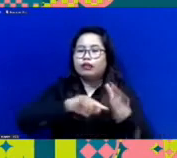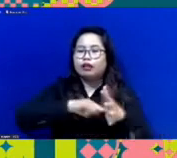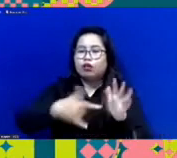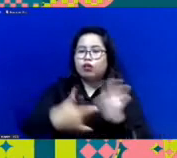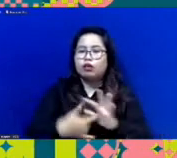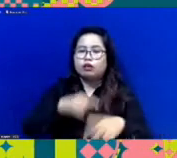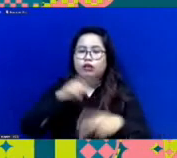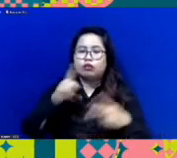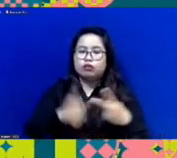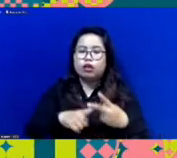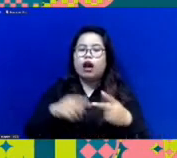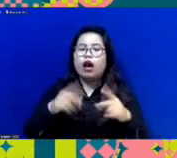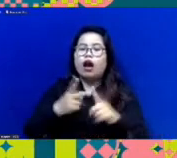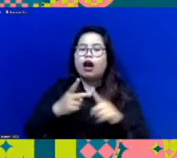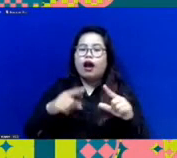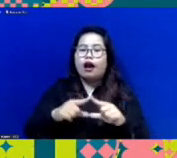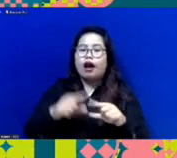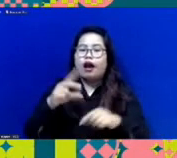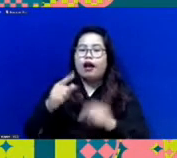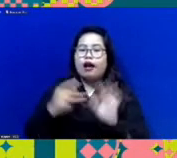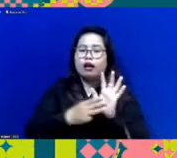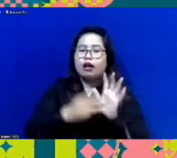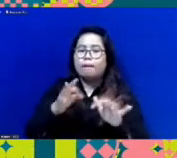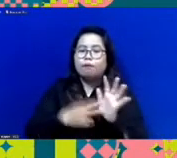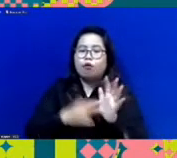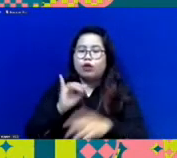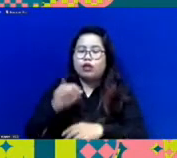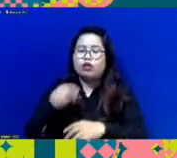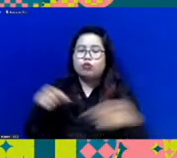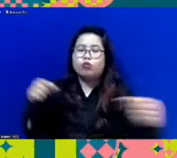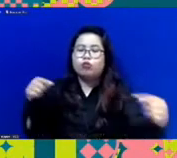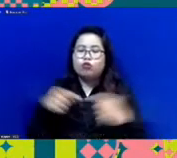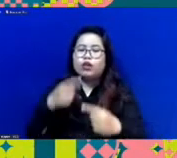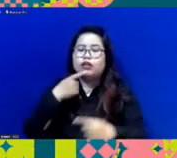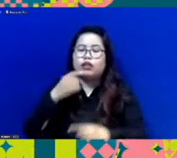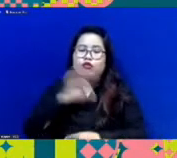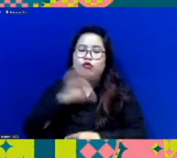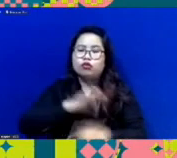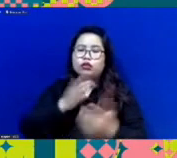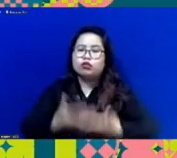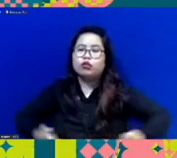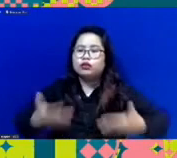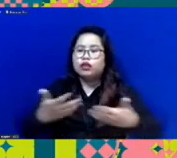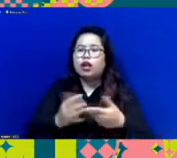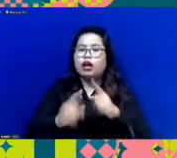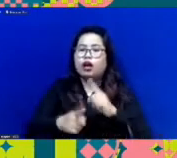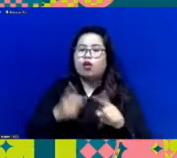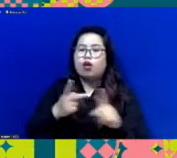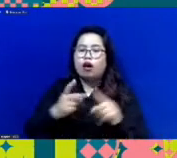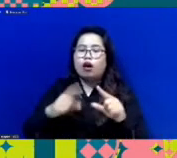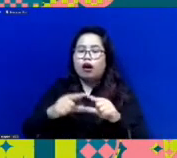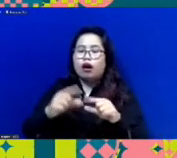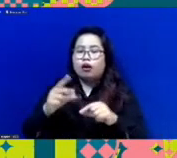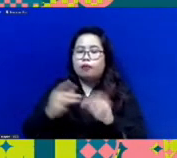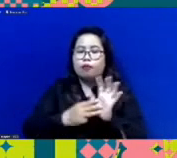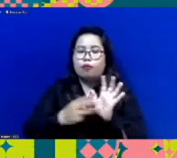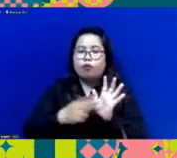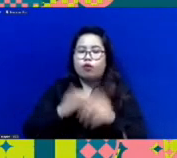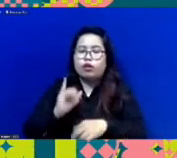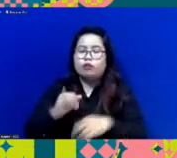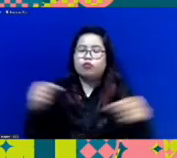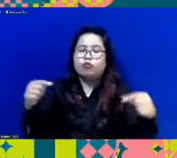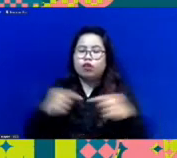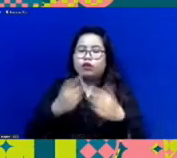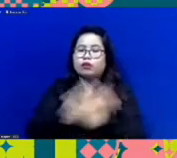social function, because we have the harmony part is actually related both to society and to environment. Yes. So that's why one